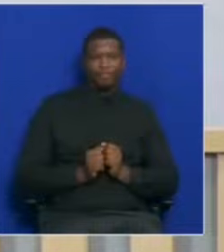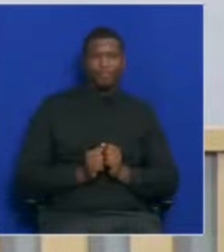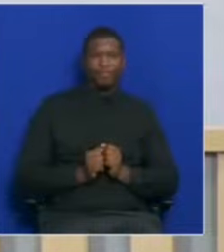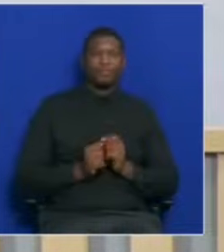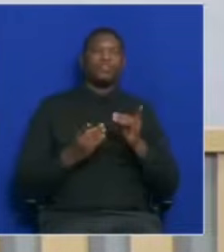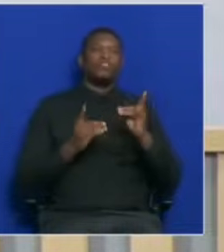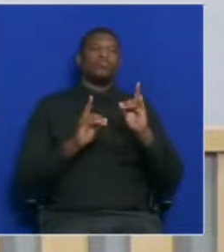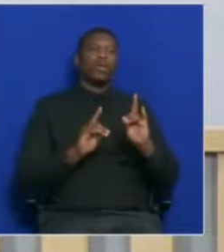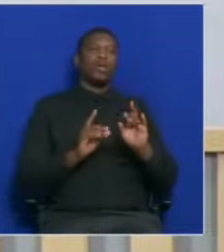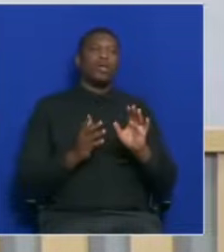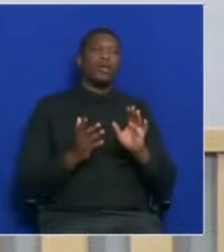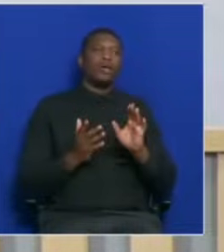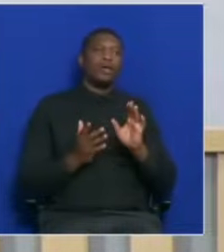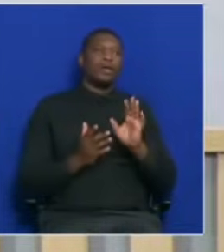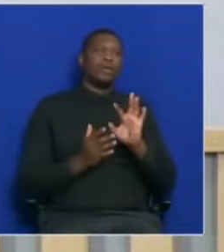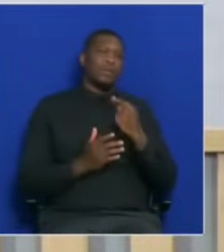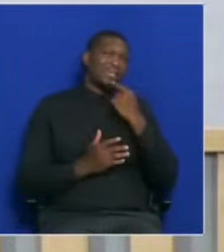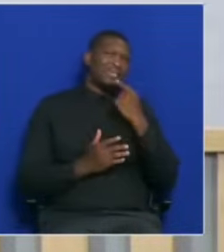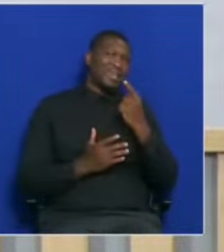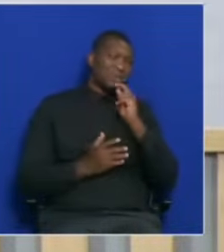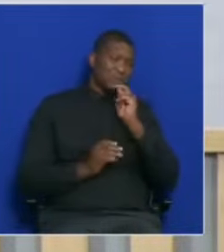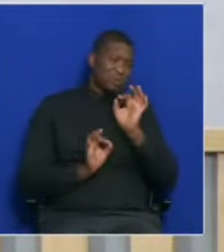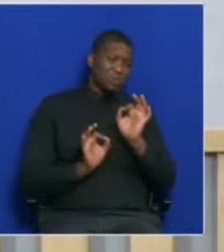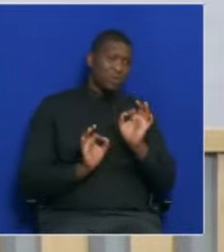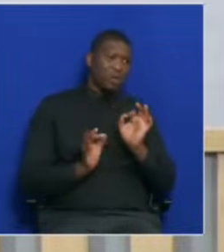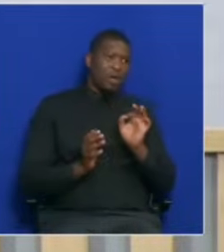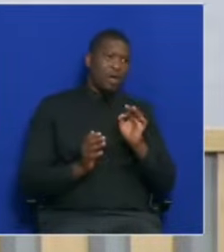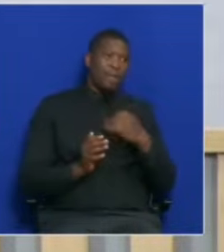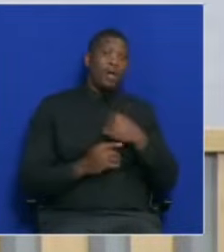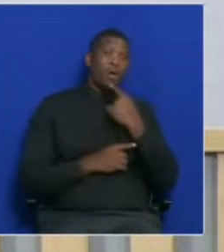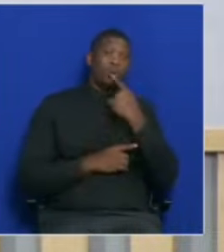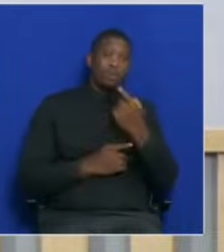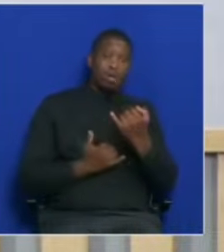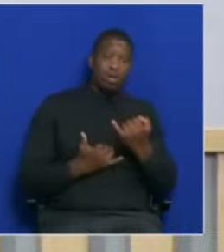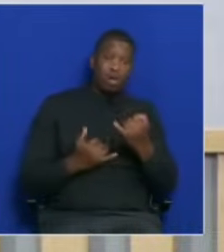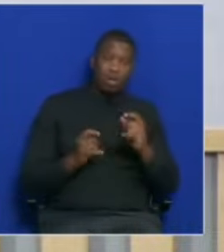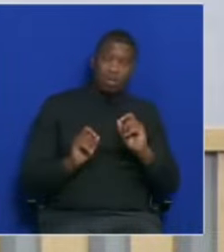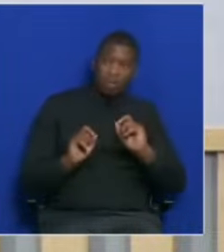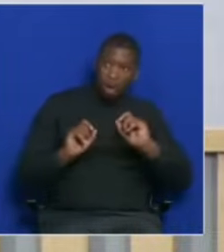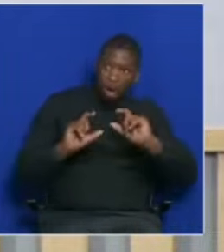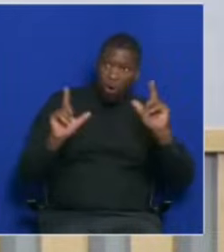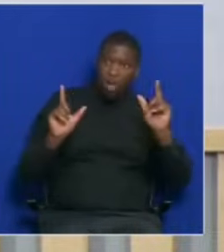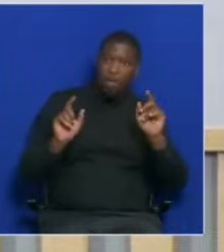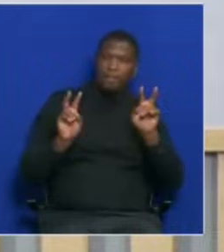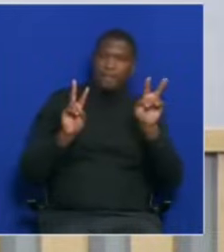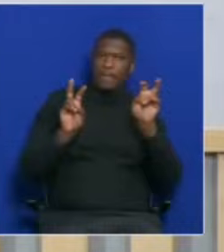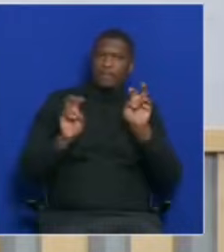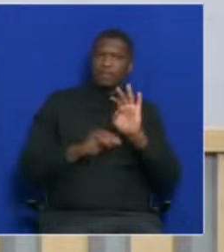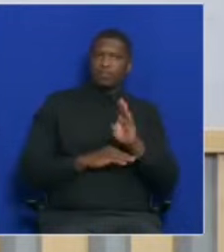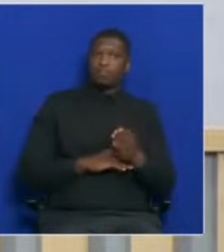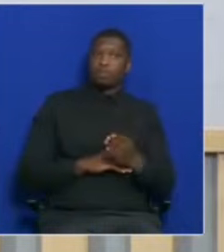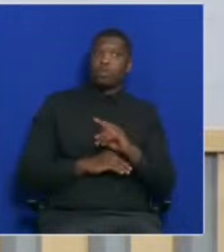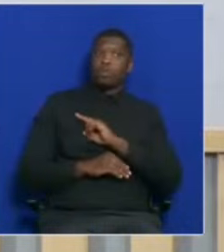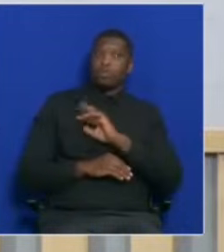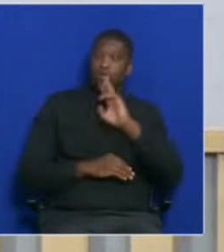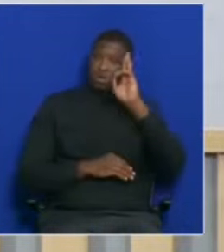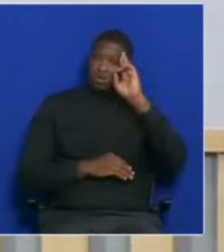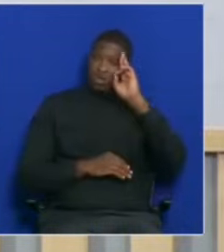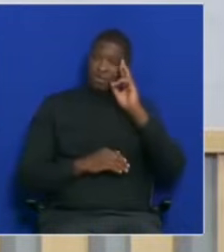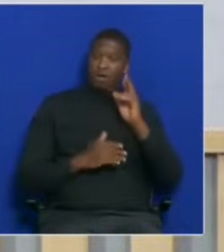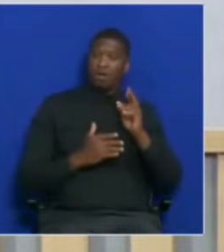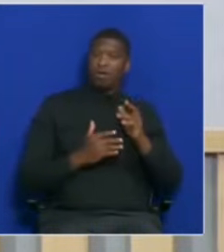being involved. I would say I'm aware now that there is this matter. Because remember that what happens is